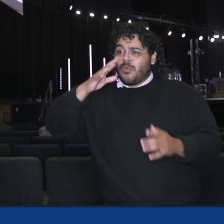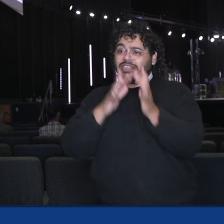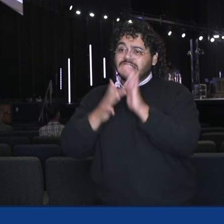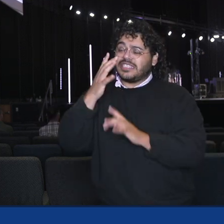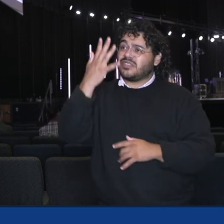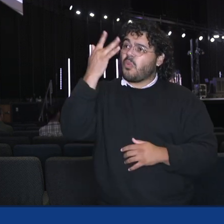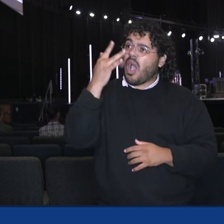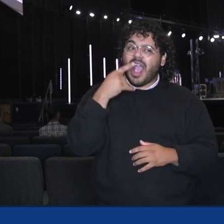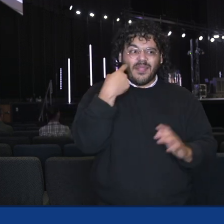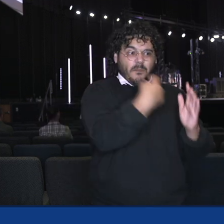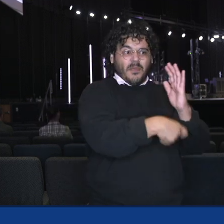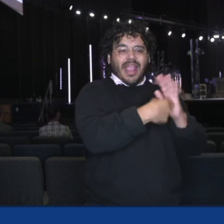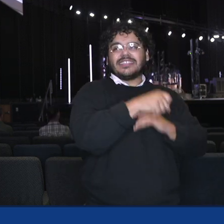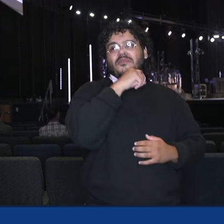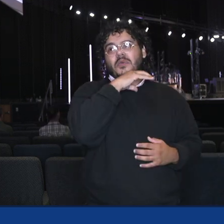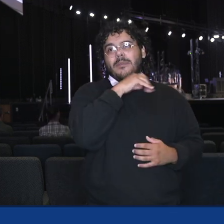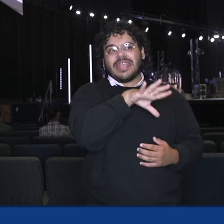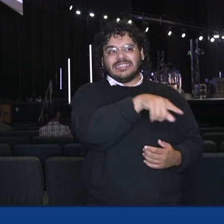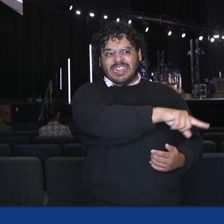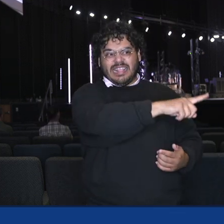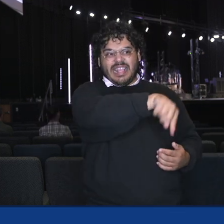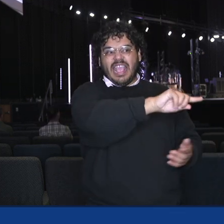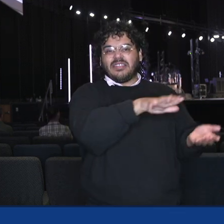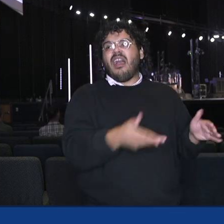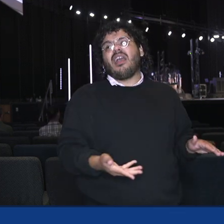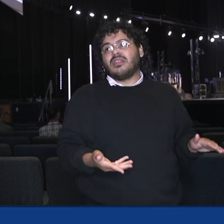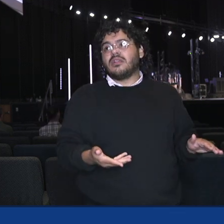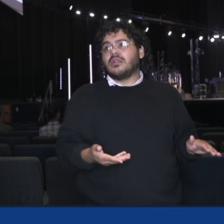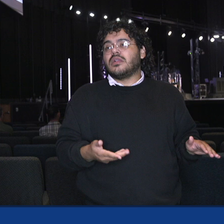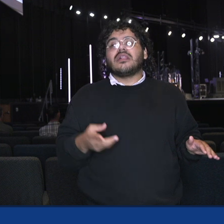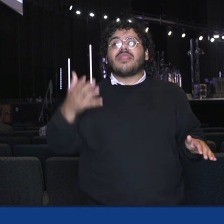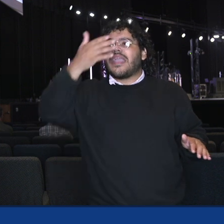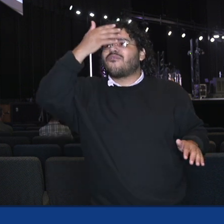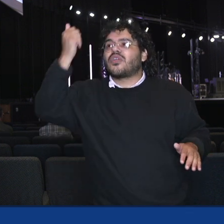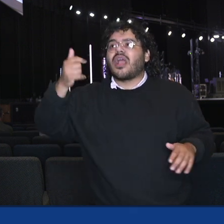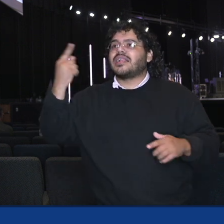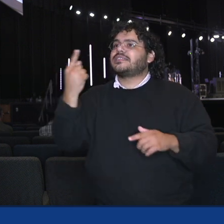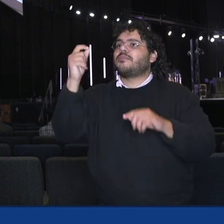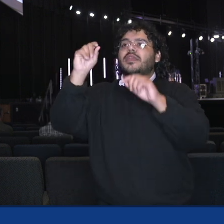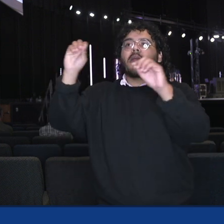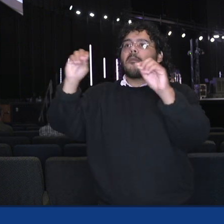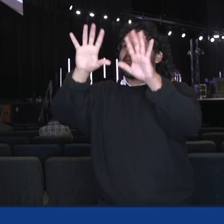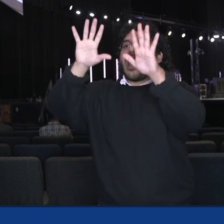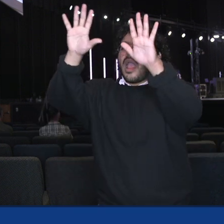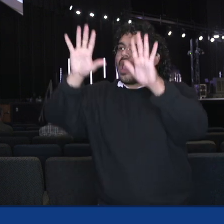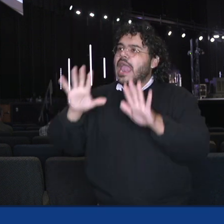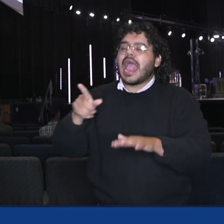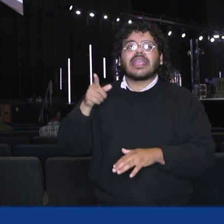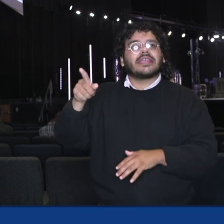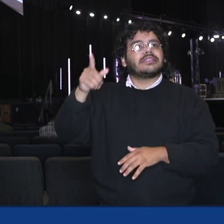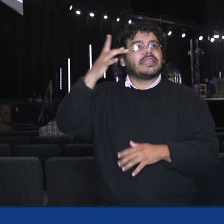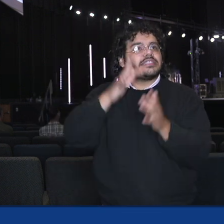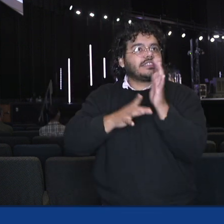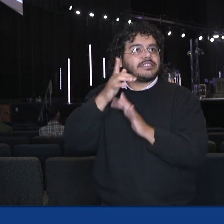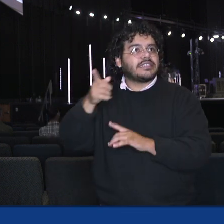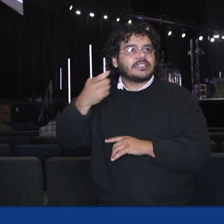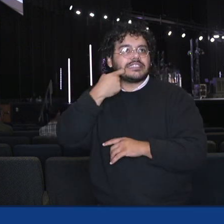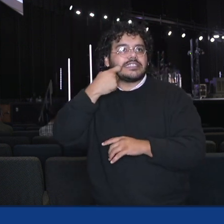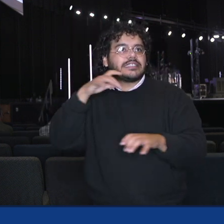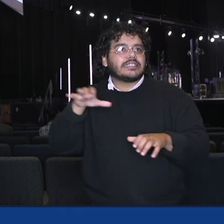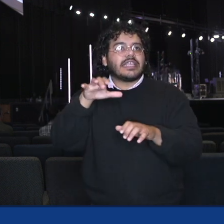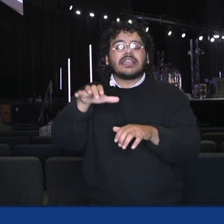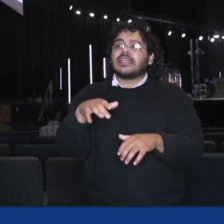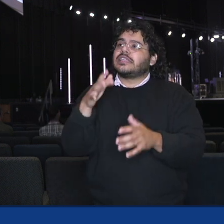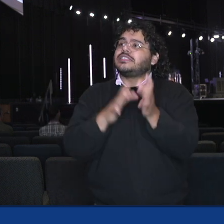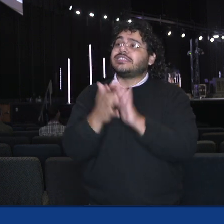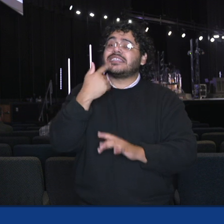They've forgotten this miraculous thing that had happened. And then Jesus tells this man, you can't come with me. I know you feel safe with me,